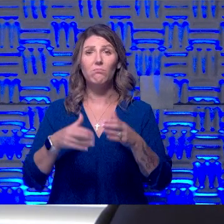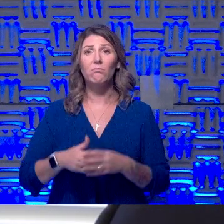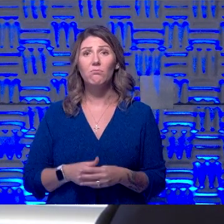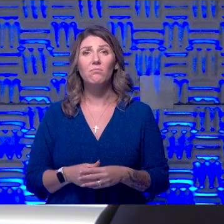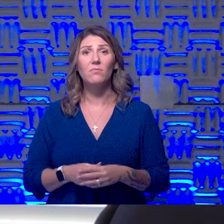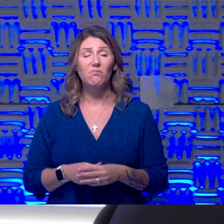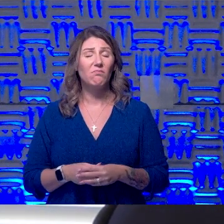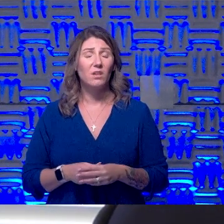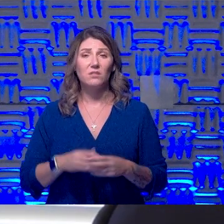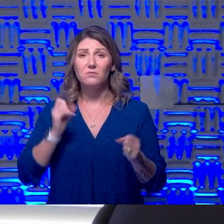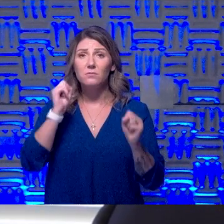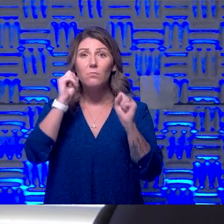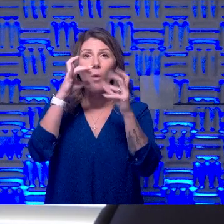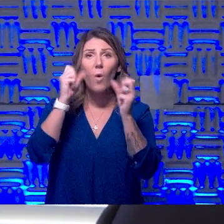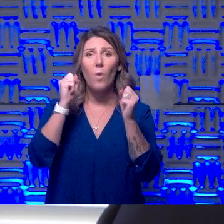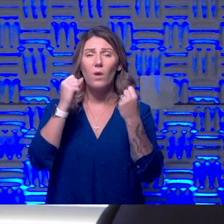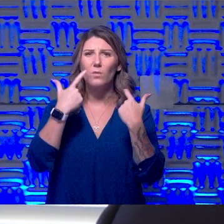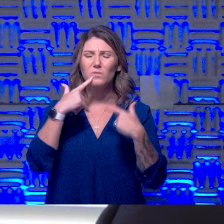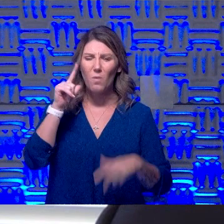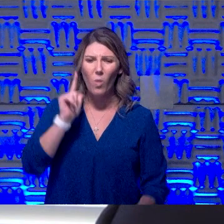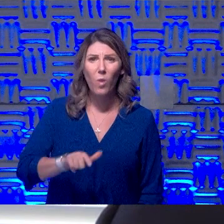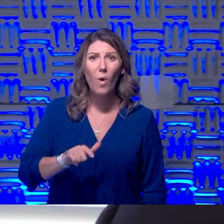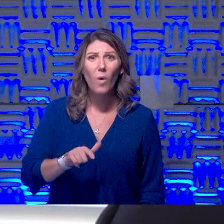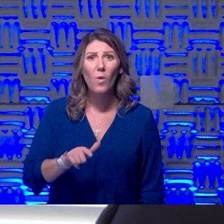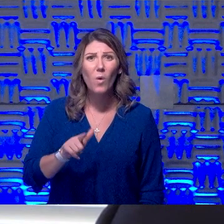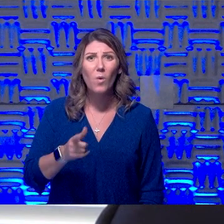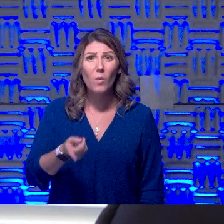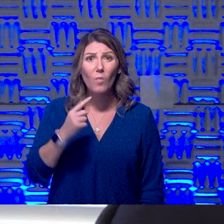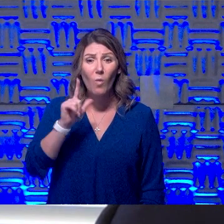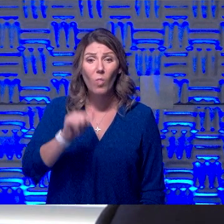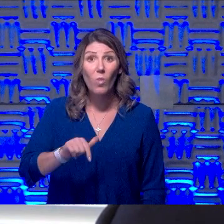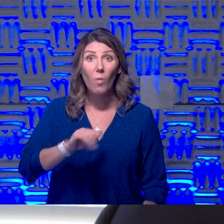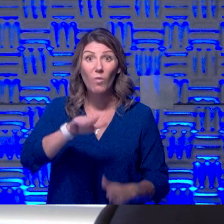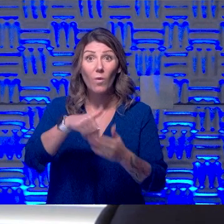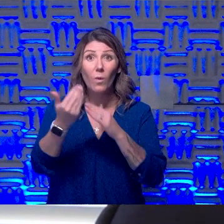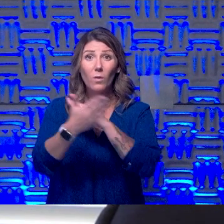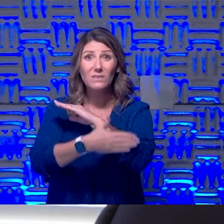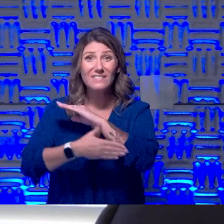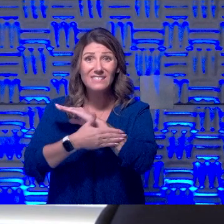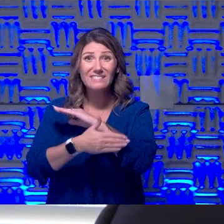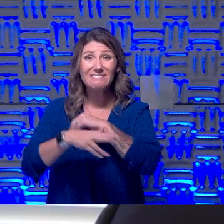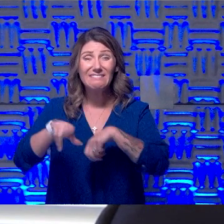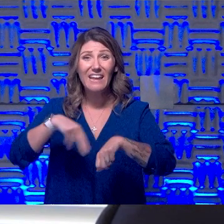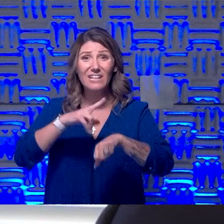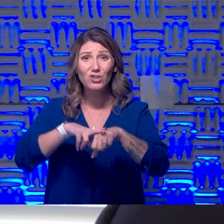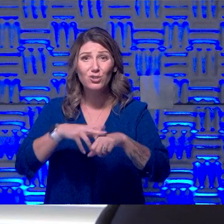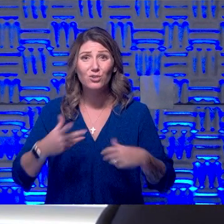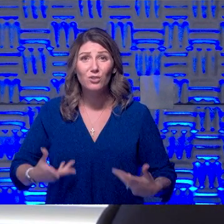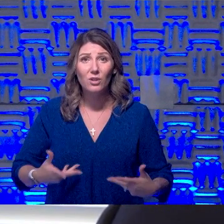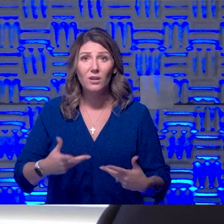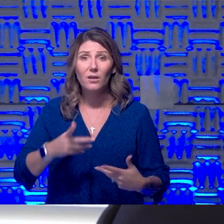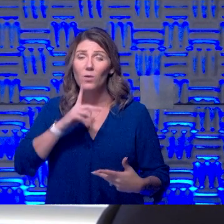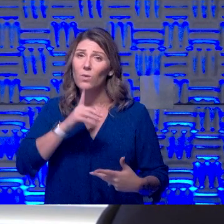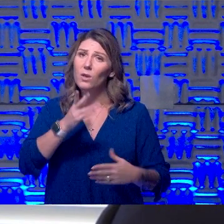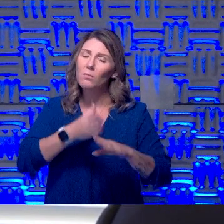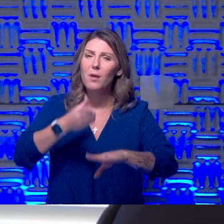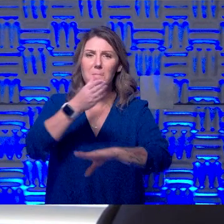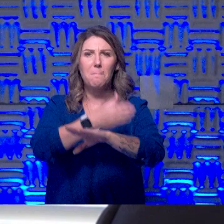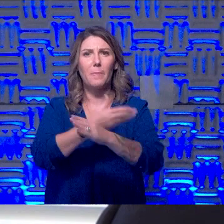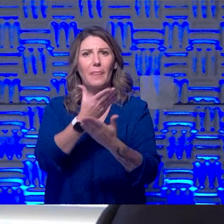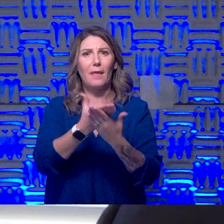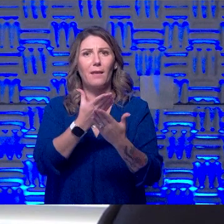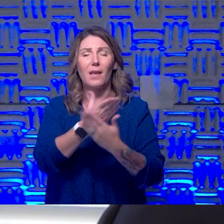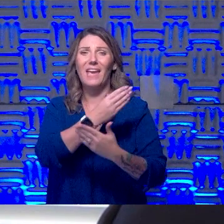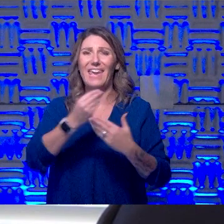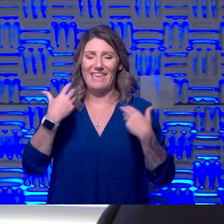it's just remarkable though that was that low, one of the lowest in the nation. So it's going to be a big boost, I think, again, economically and particularly for the